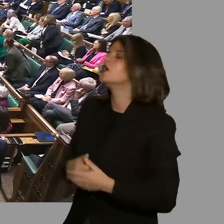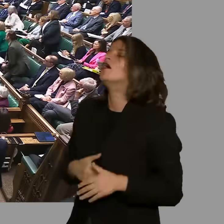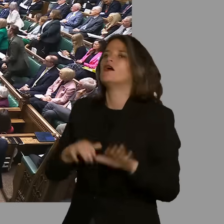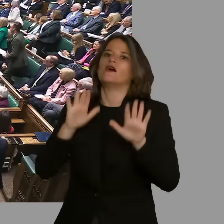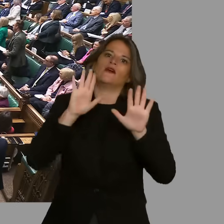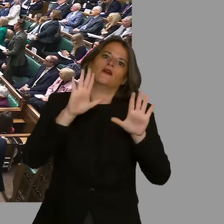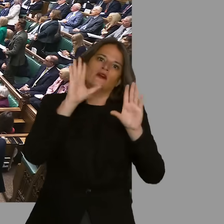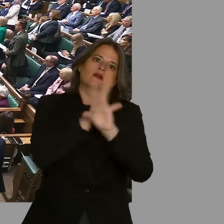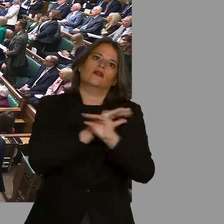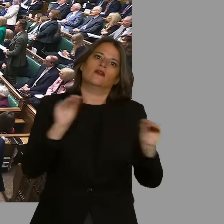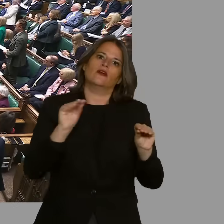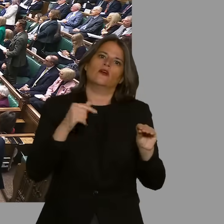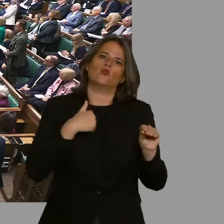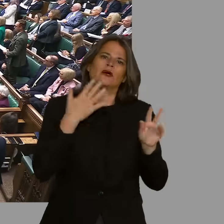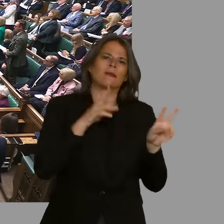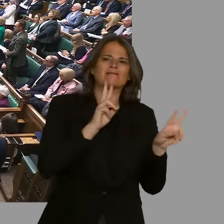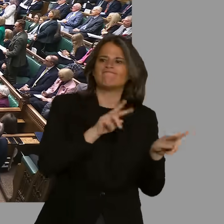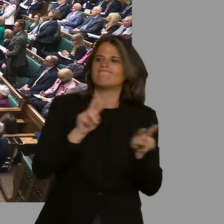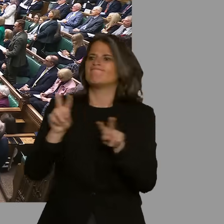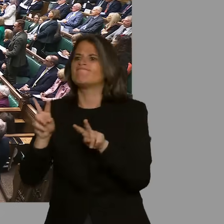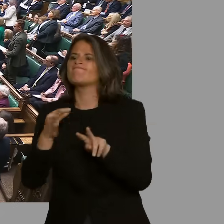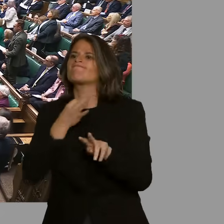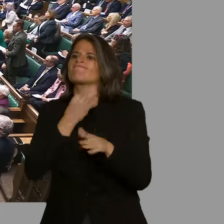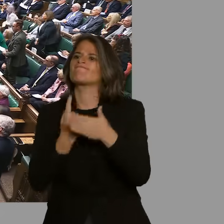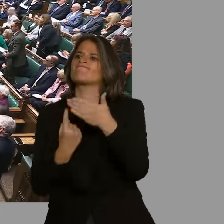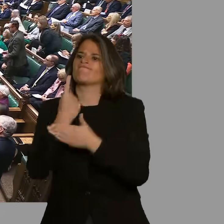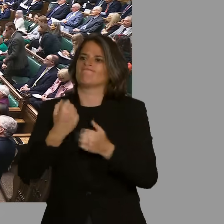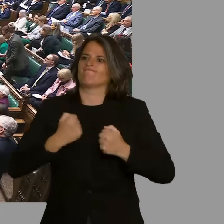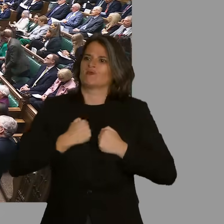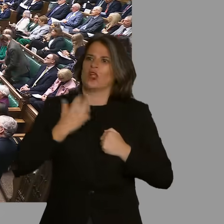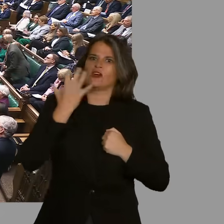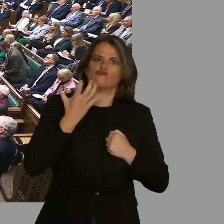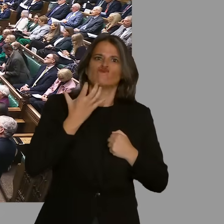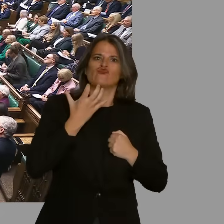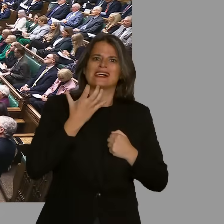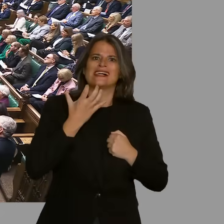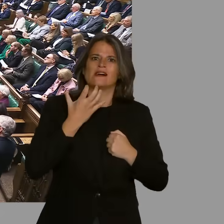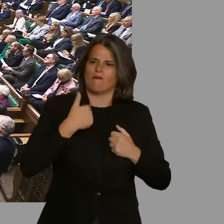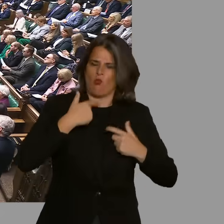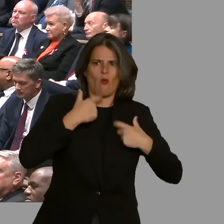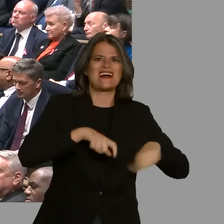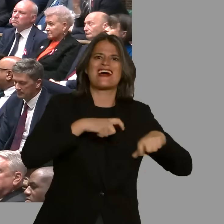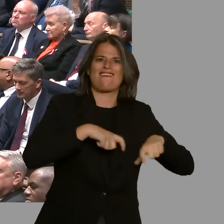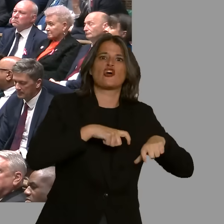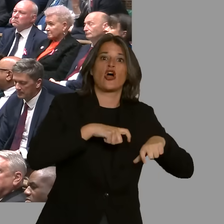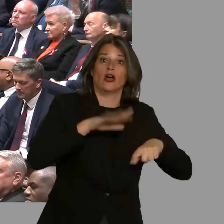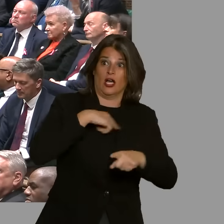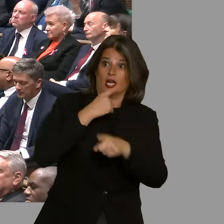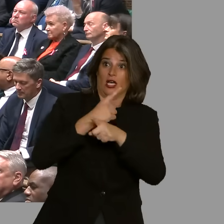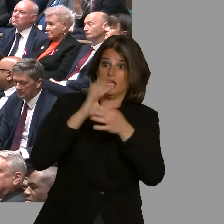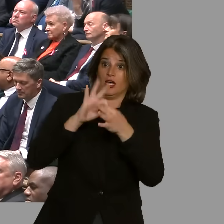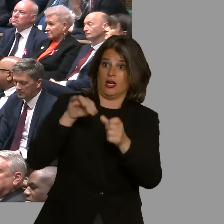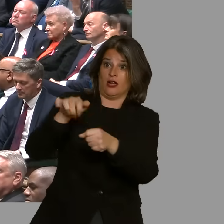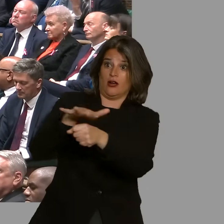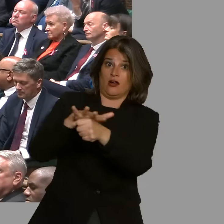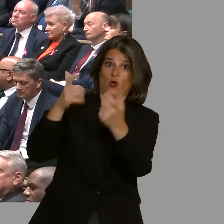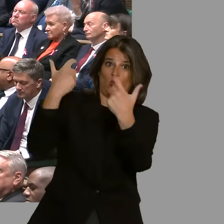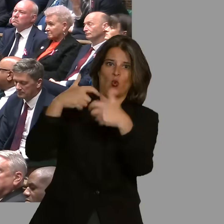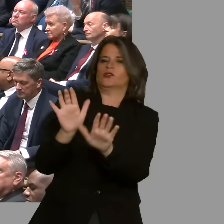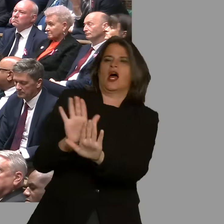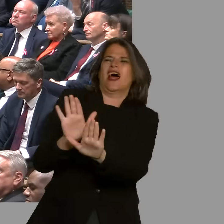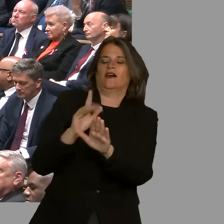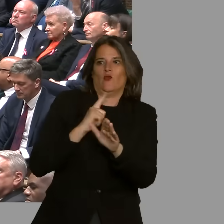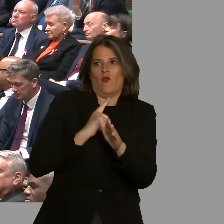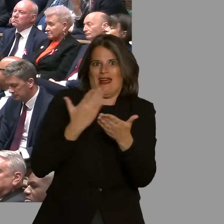Alex Backman. Thank you, Mr Speaker. Next year marks the 75th anniversary of the Battle of Imjin River, where the